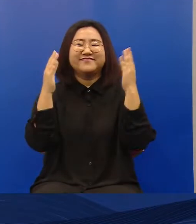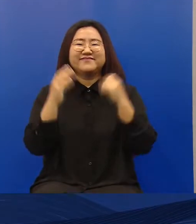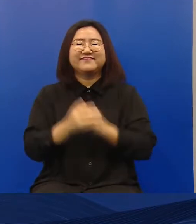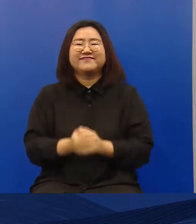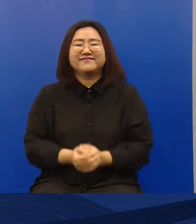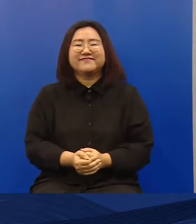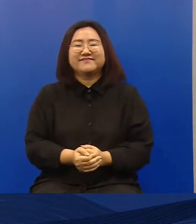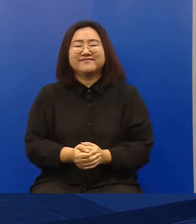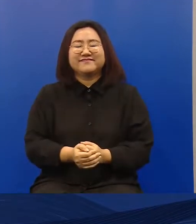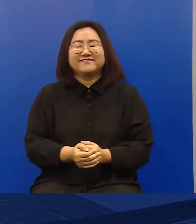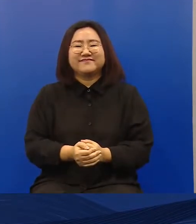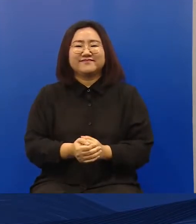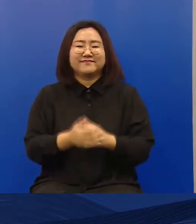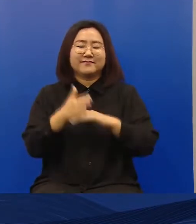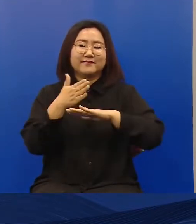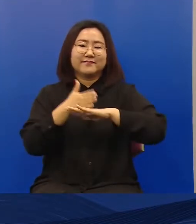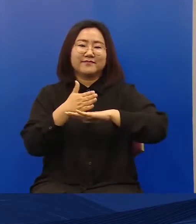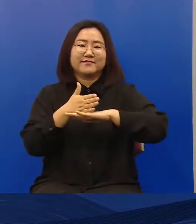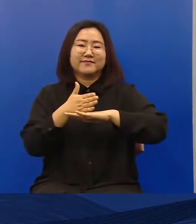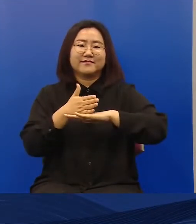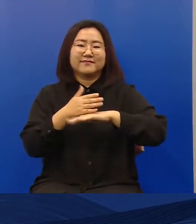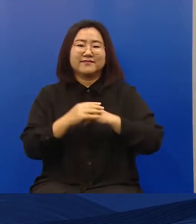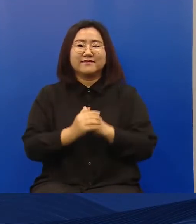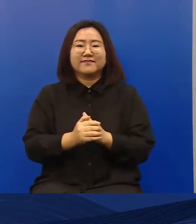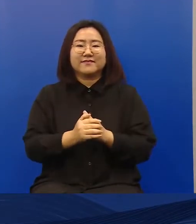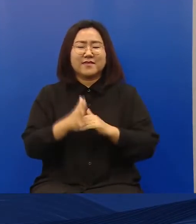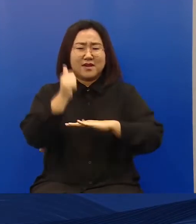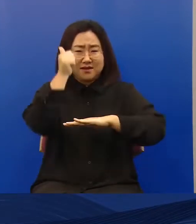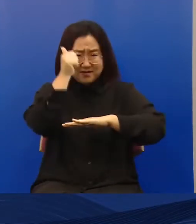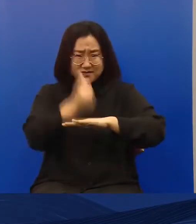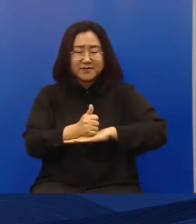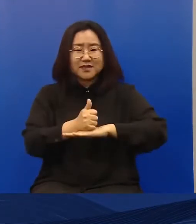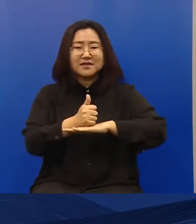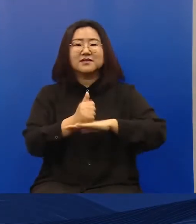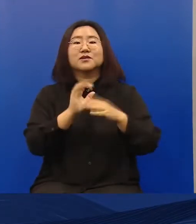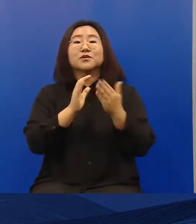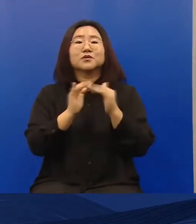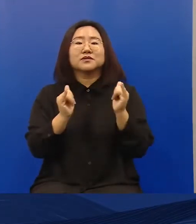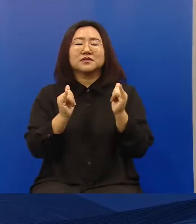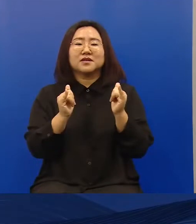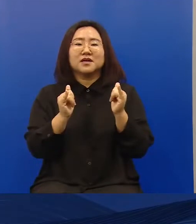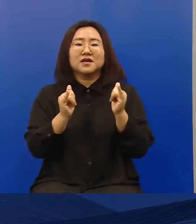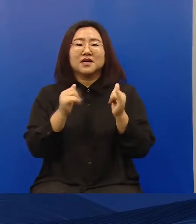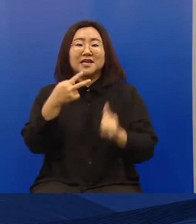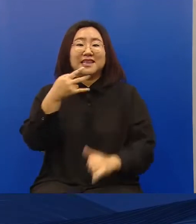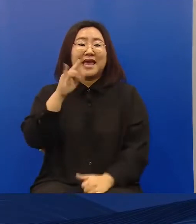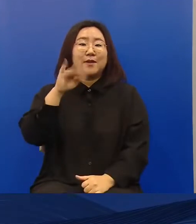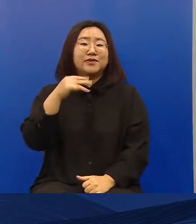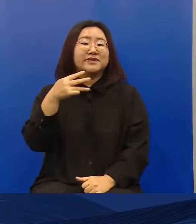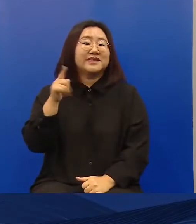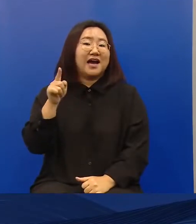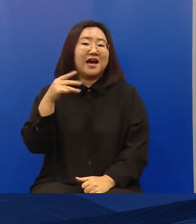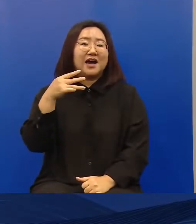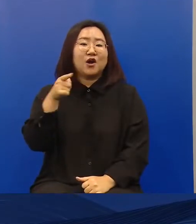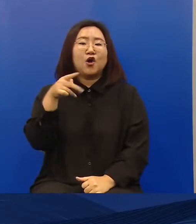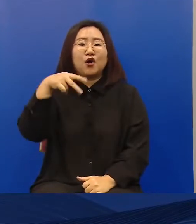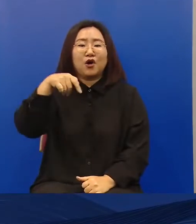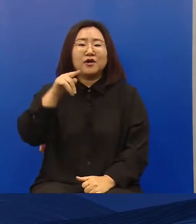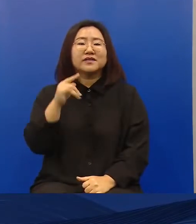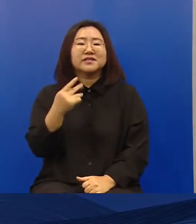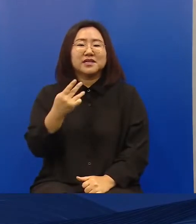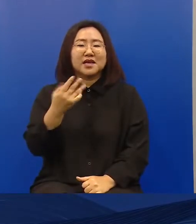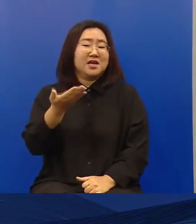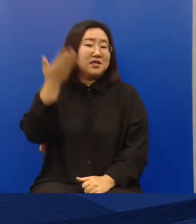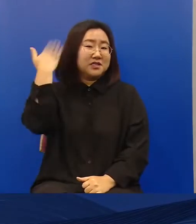Please give interpreter Kim Chol-han a big round of applause. Our final discussant is